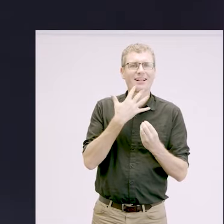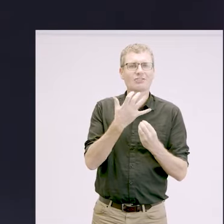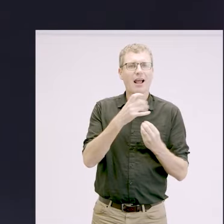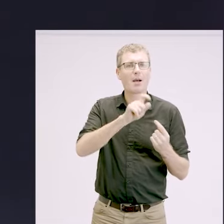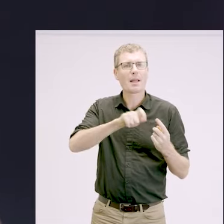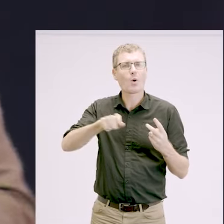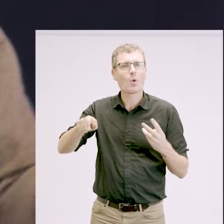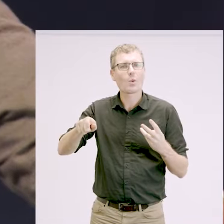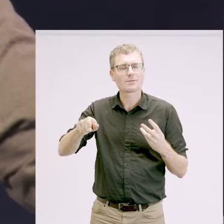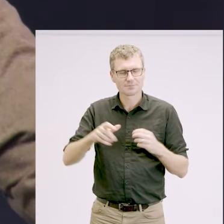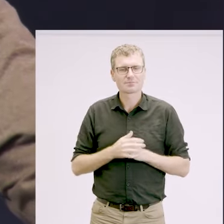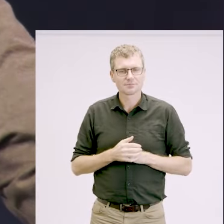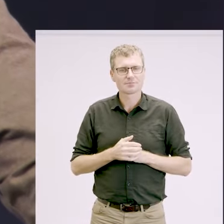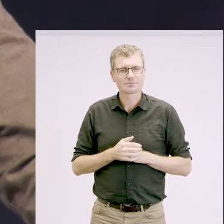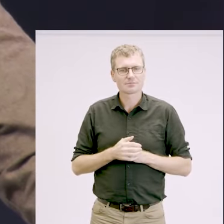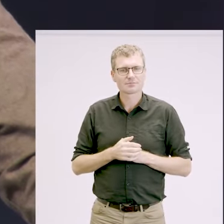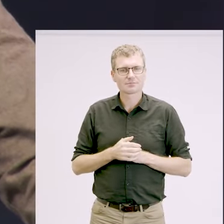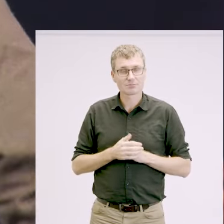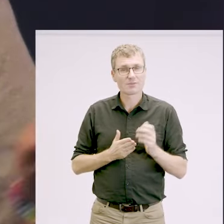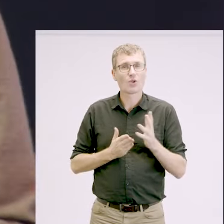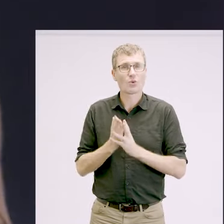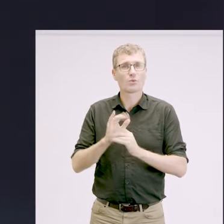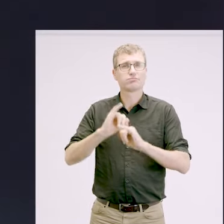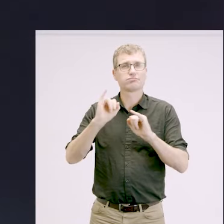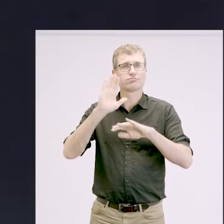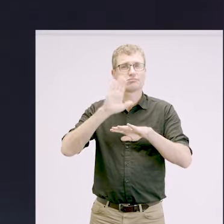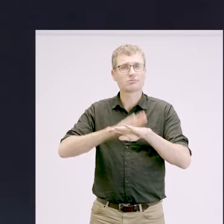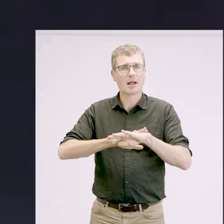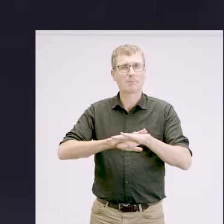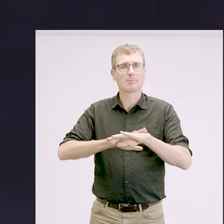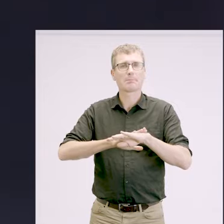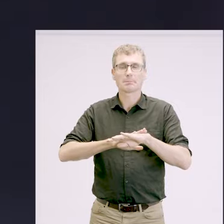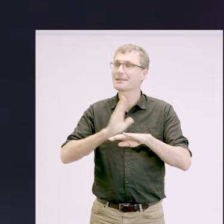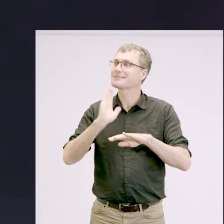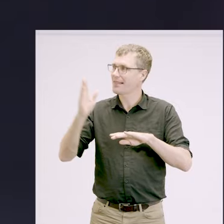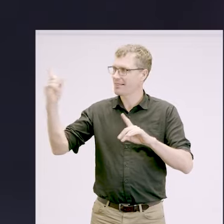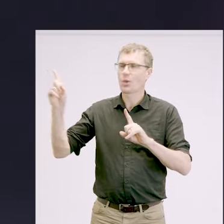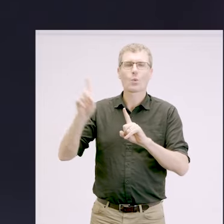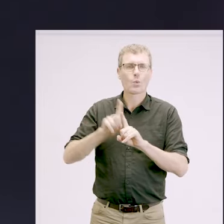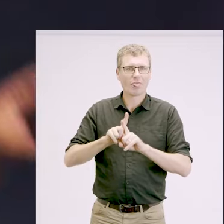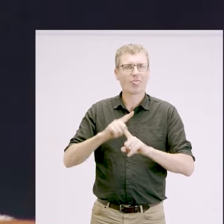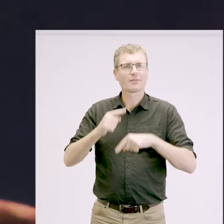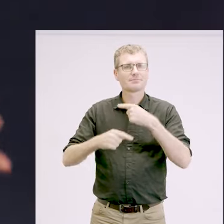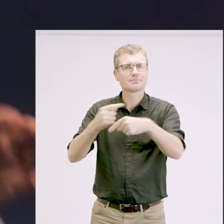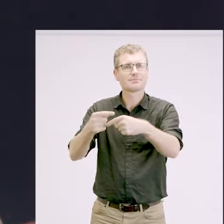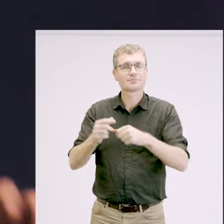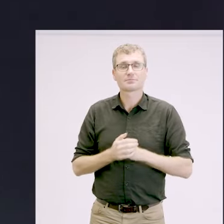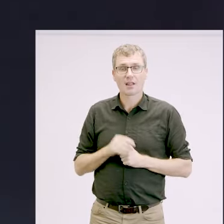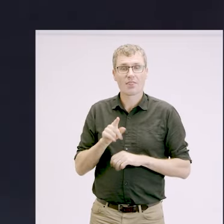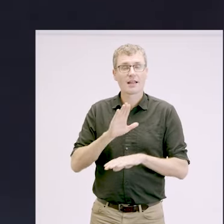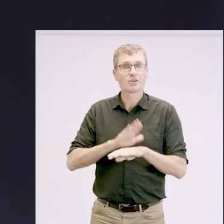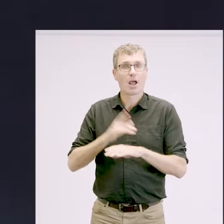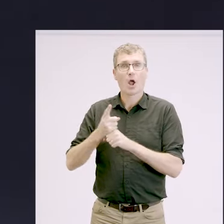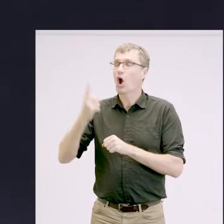of God goes with the people of Israel, even in the moment of their deconstruction. The presence of God goes